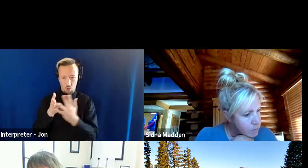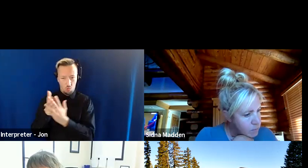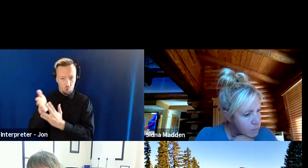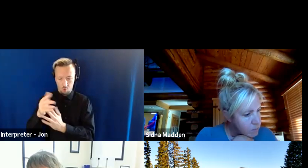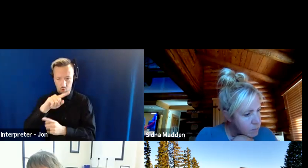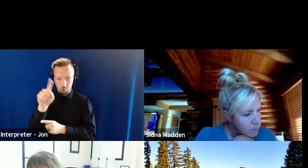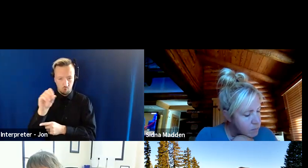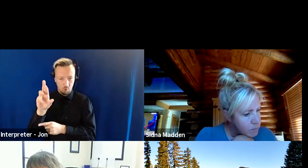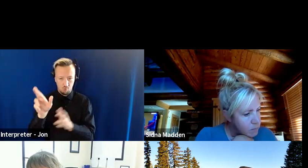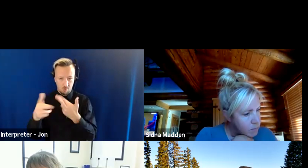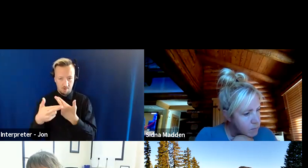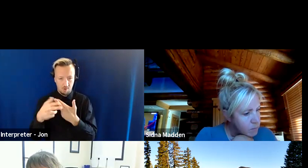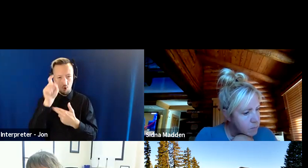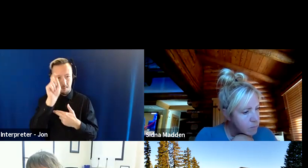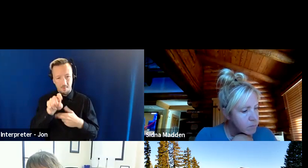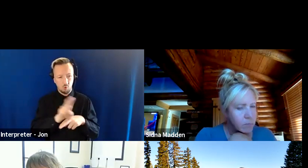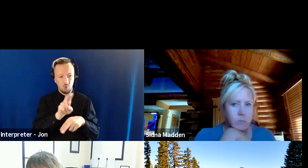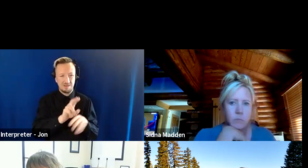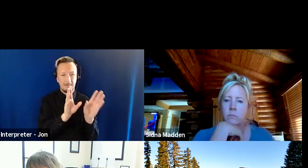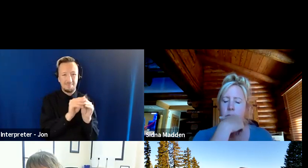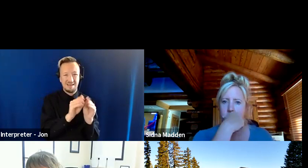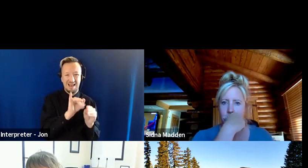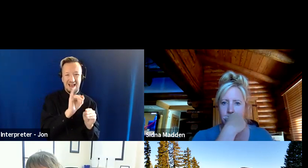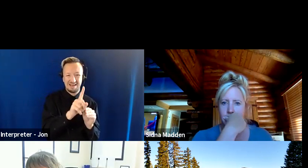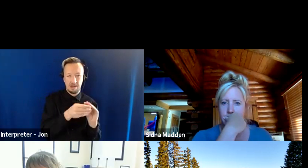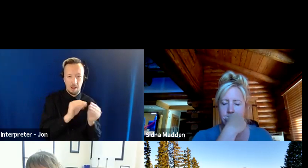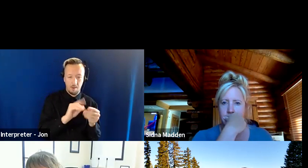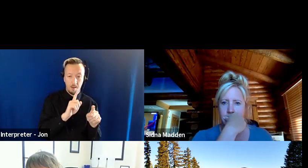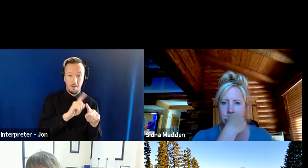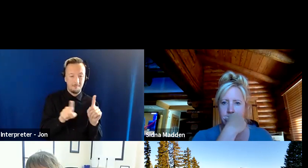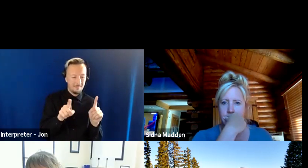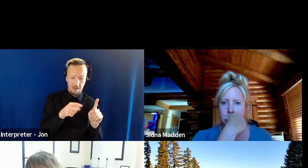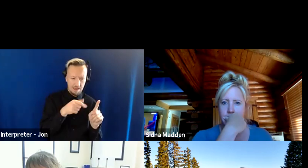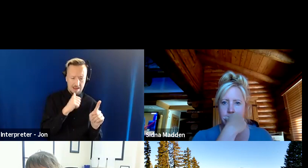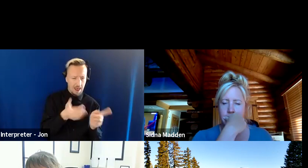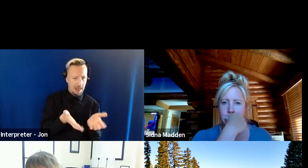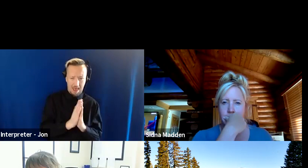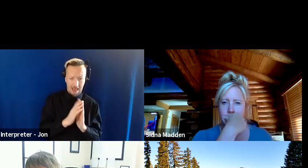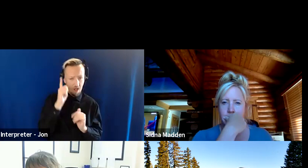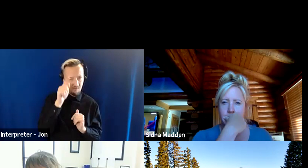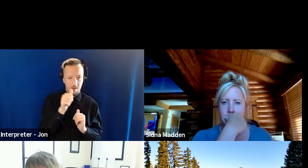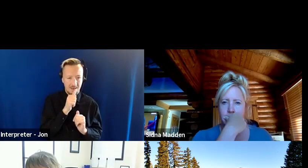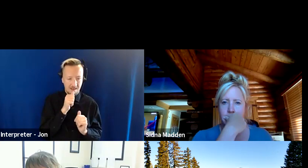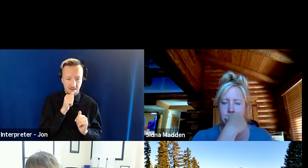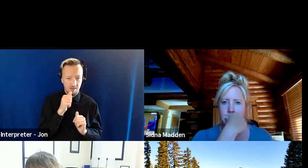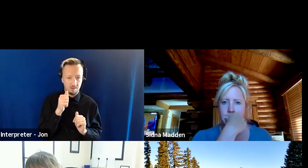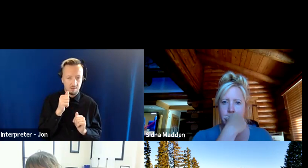enter the meeting ID number, but it's not prompting us for our passcode to enter as a panelist.